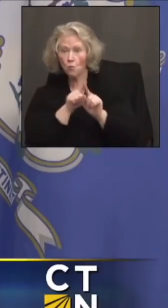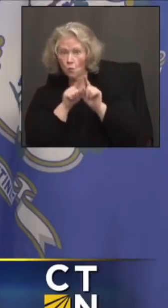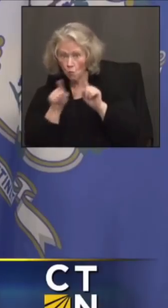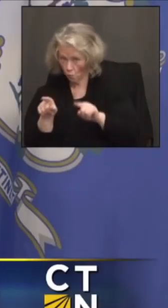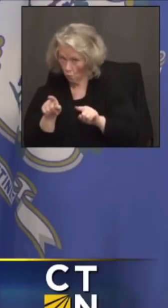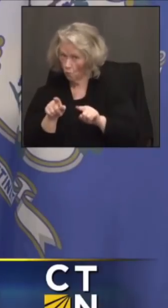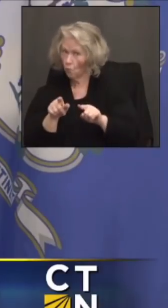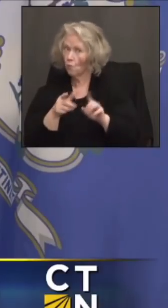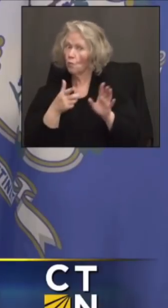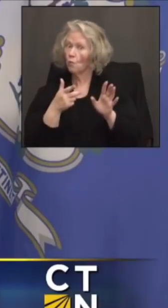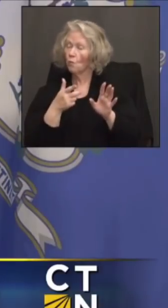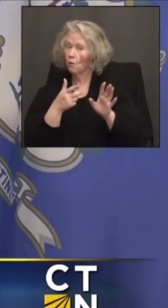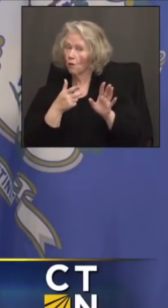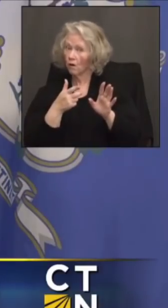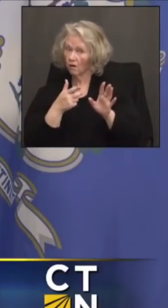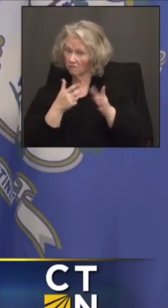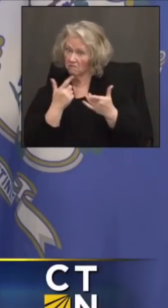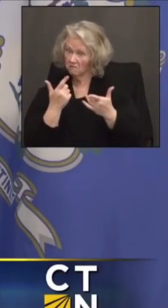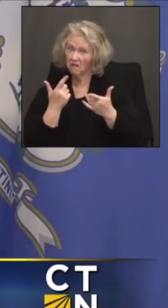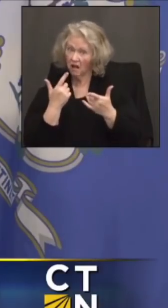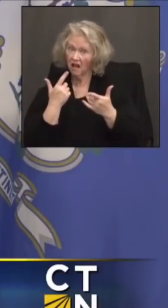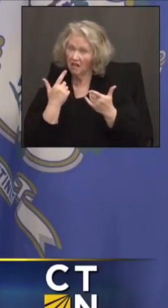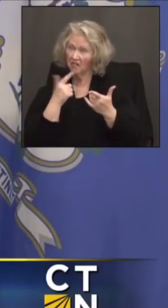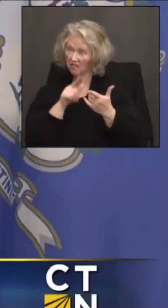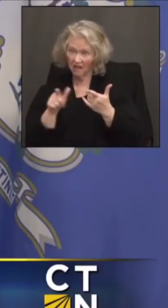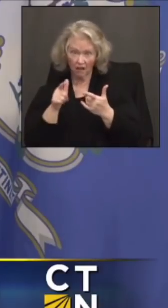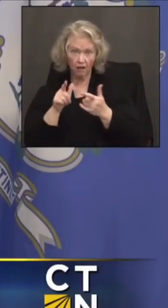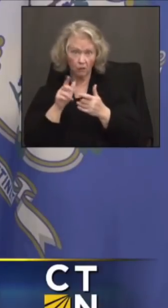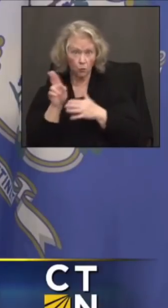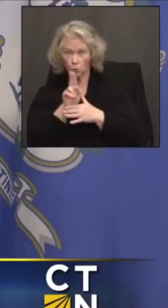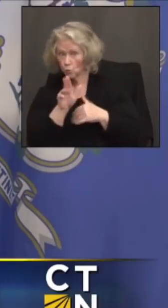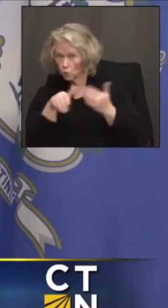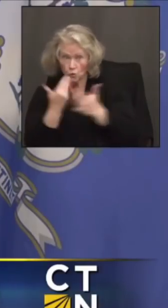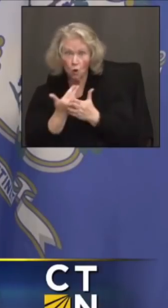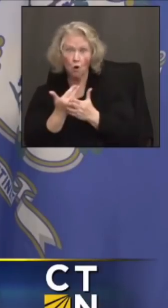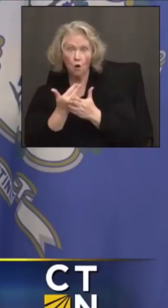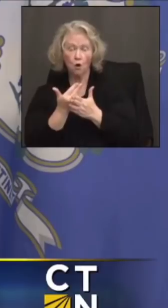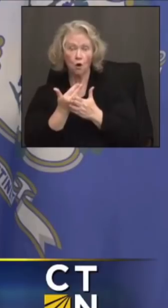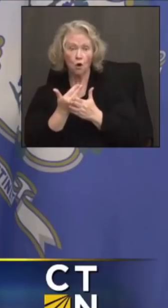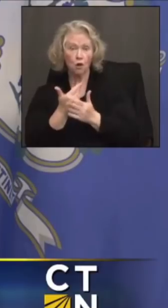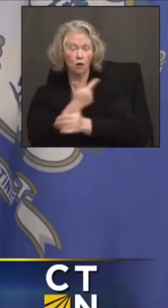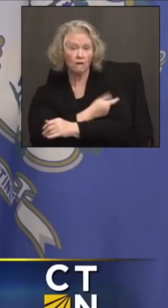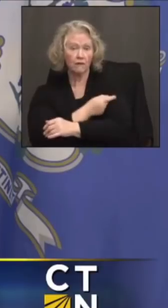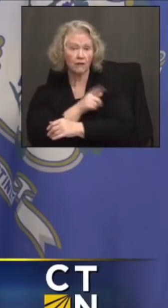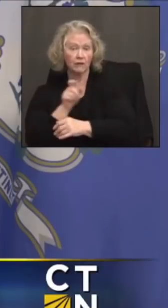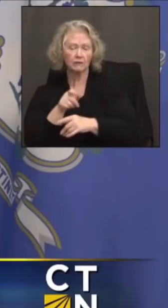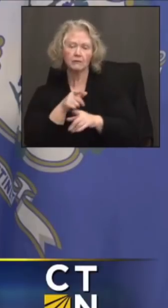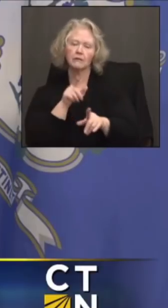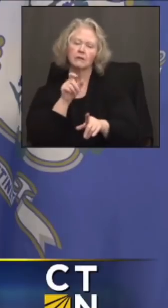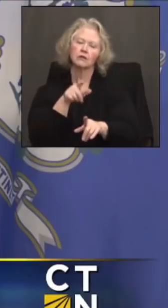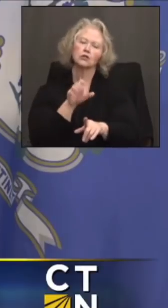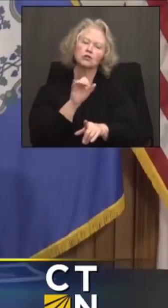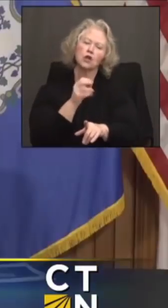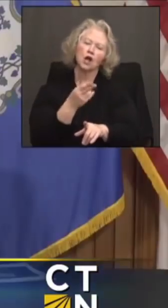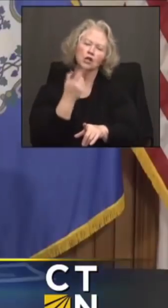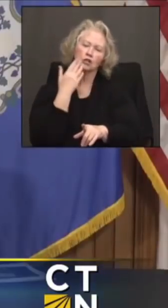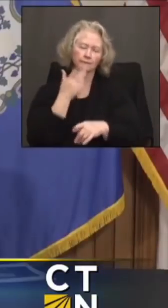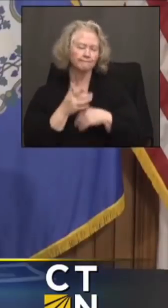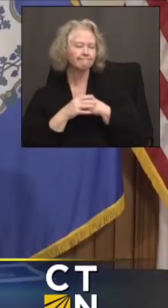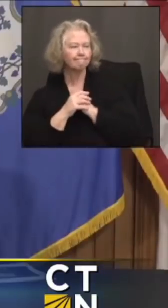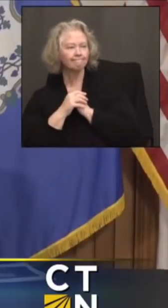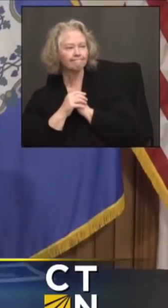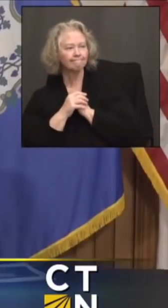the distribution, like coming home, 0 doses left every afternoon? What do you think, Josh? You know,